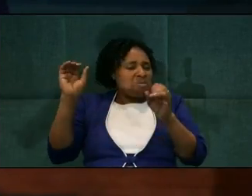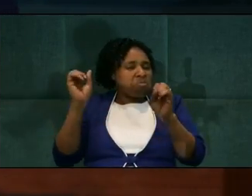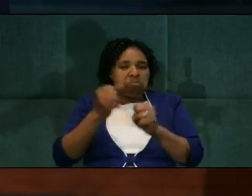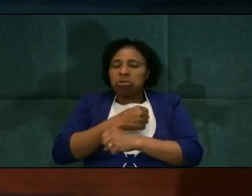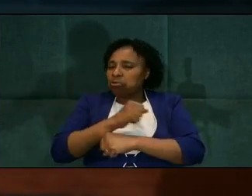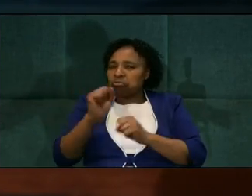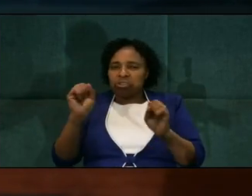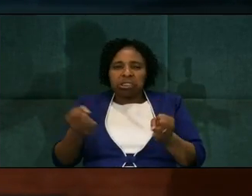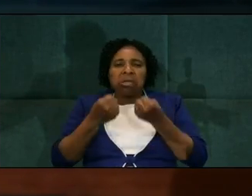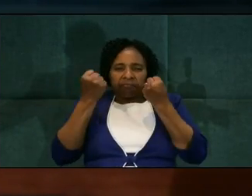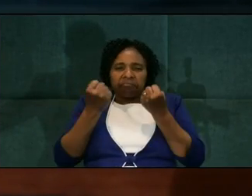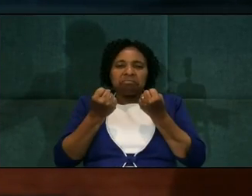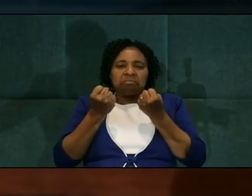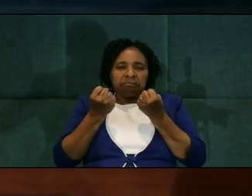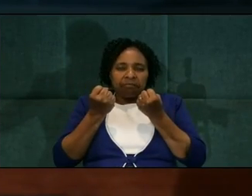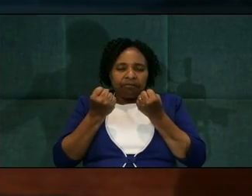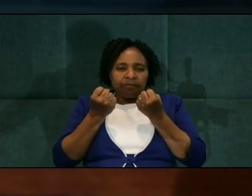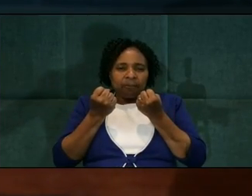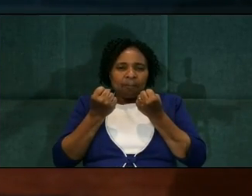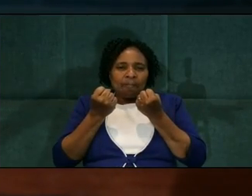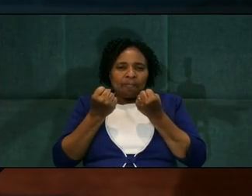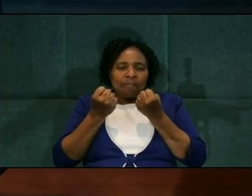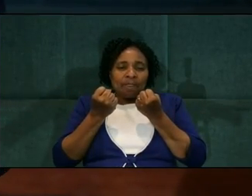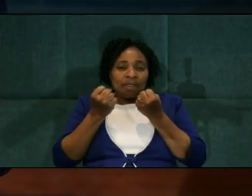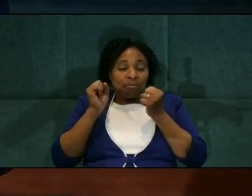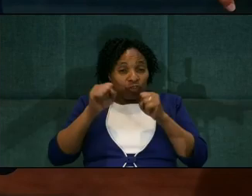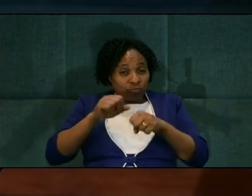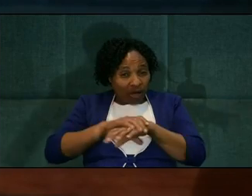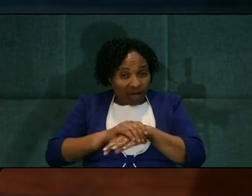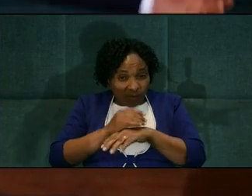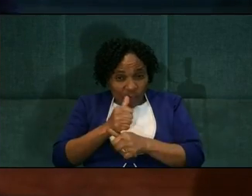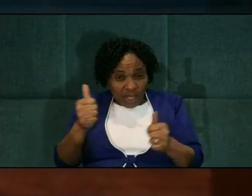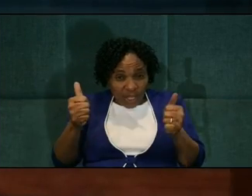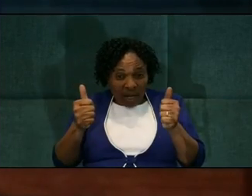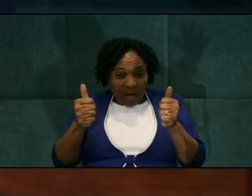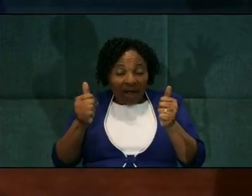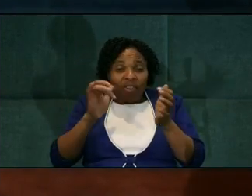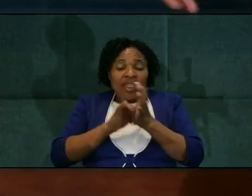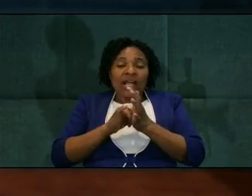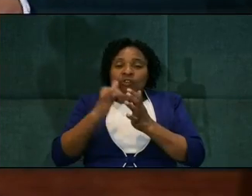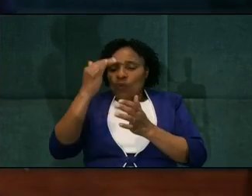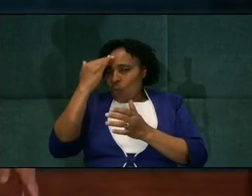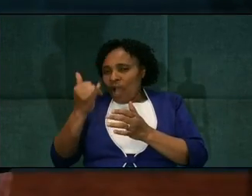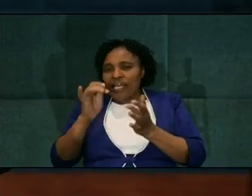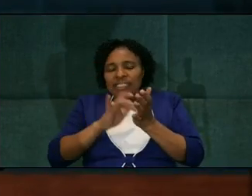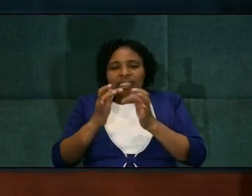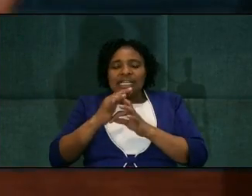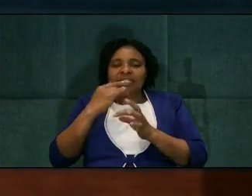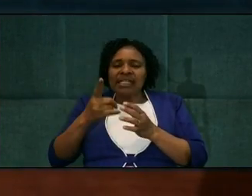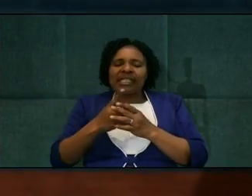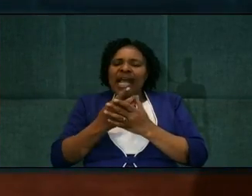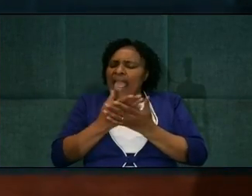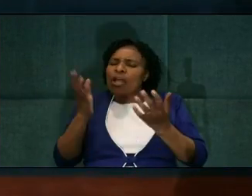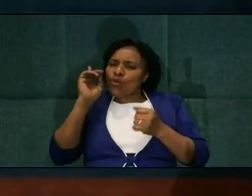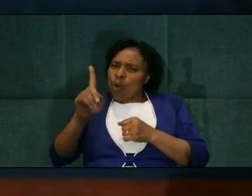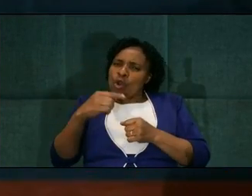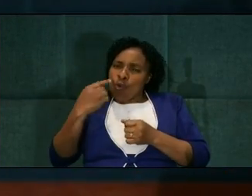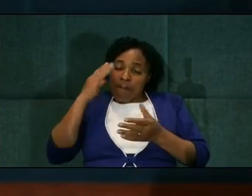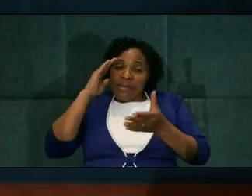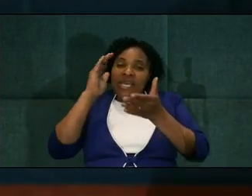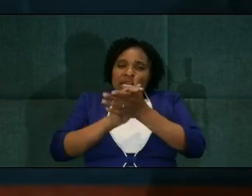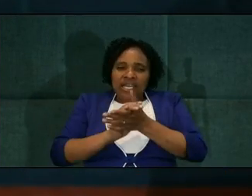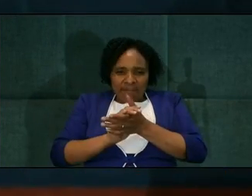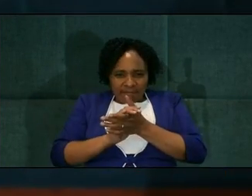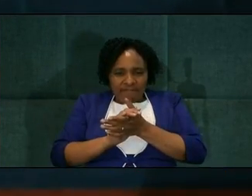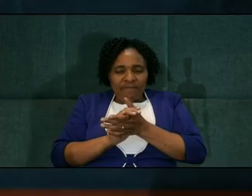be saved. You get that? That's why Jesus says, whosoever believeth in me